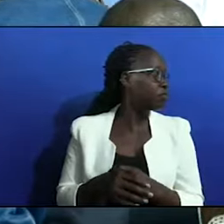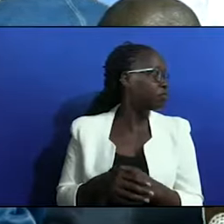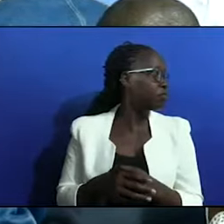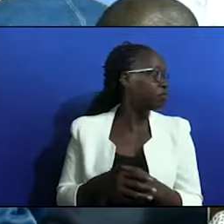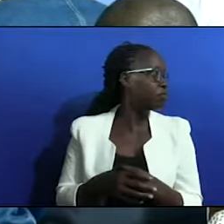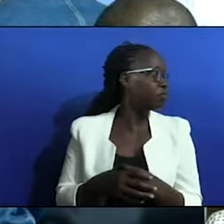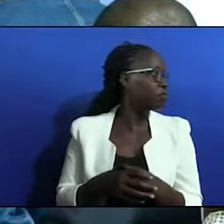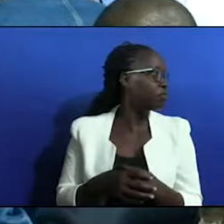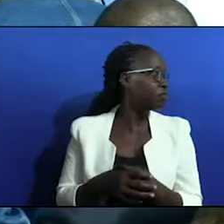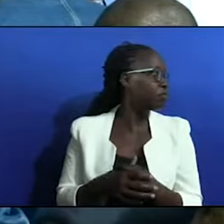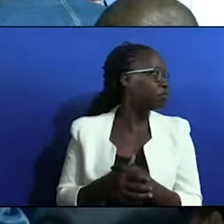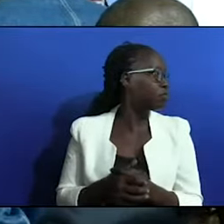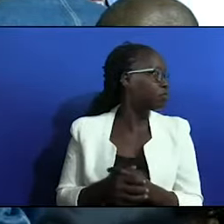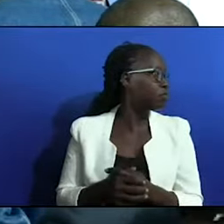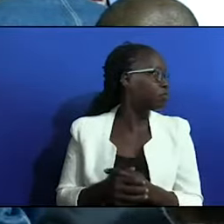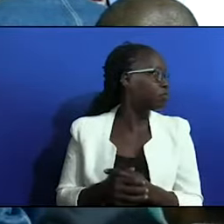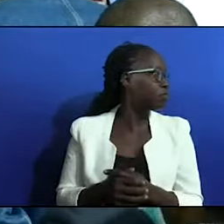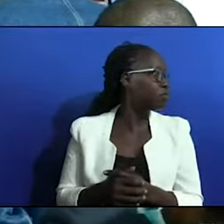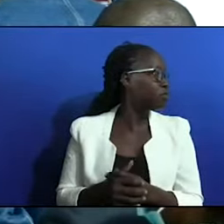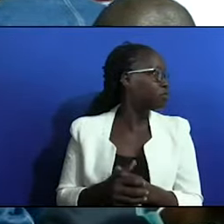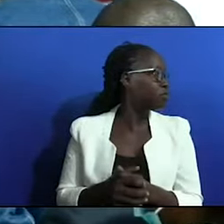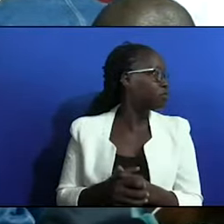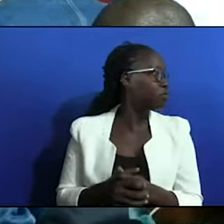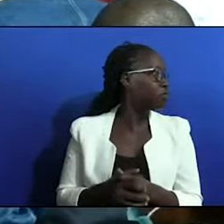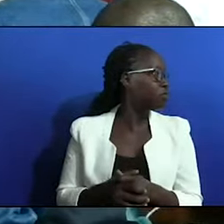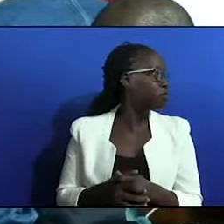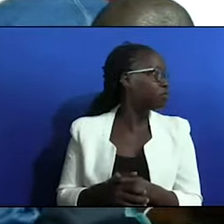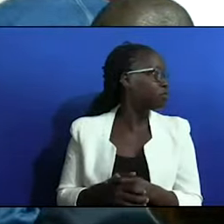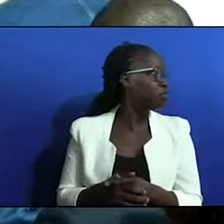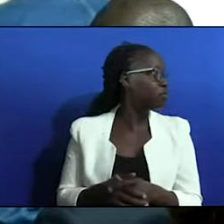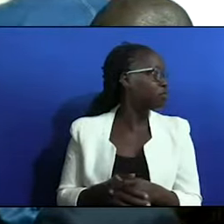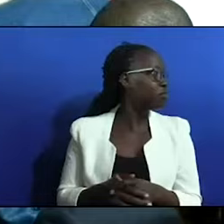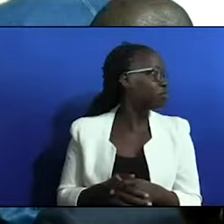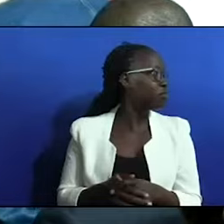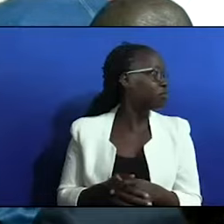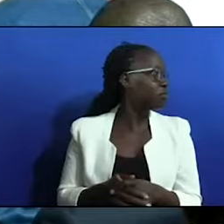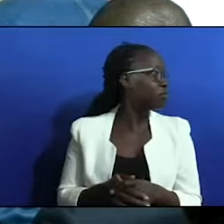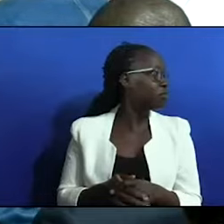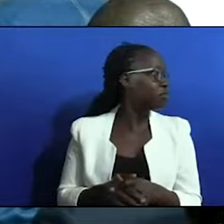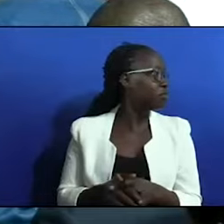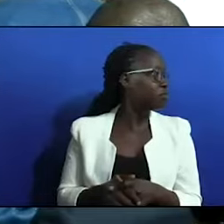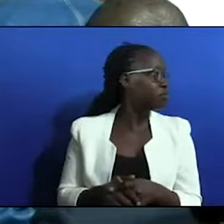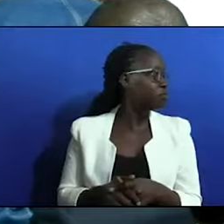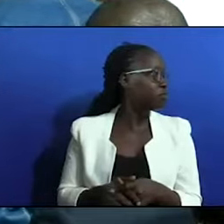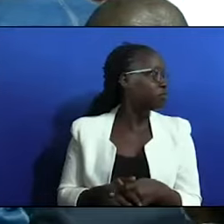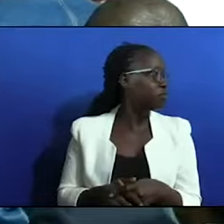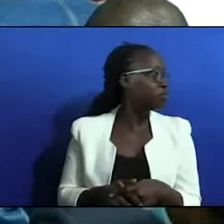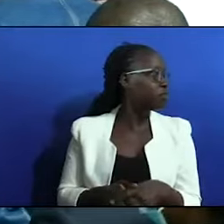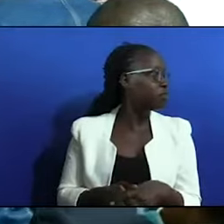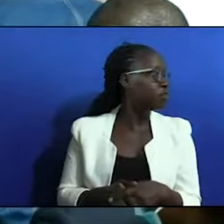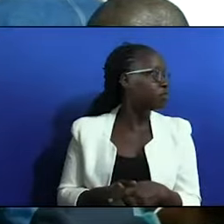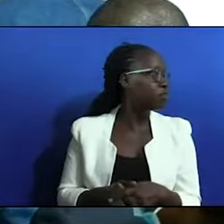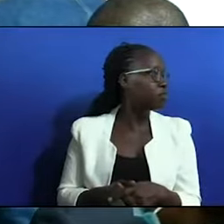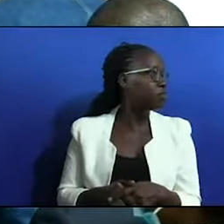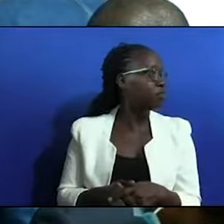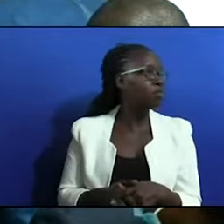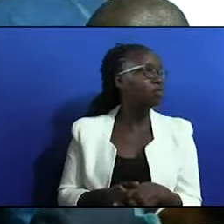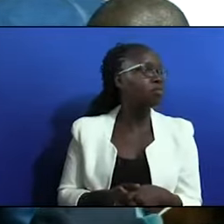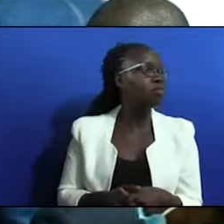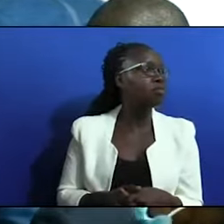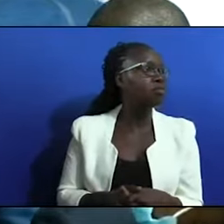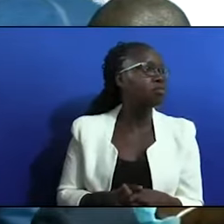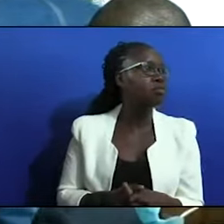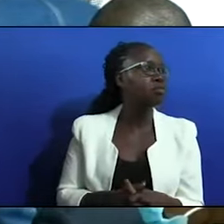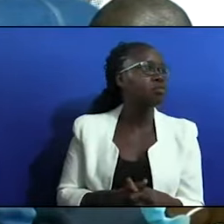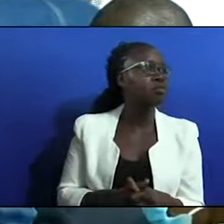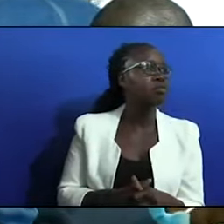is the Sabbath. Hallelujah. And then Dr. Marundu will pray for us as we end the song. If there's anyone